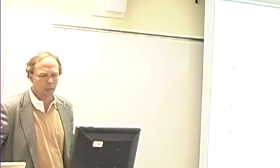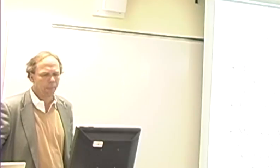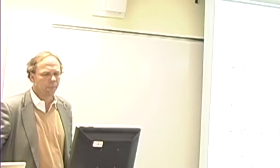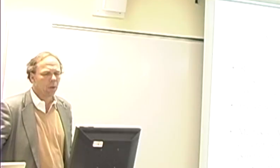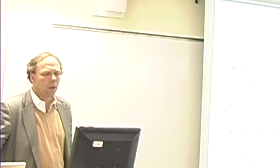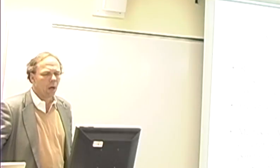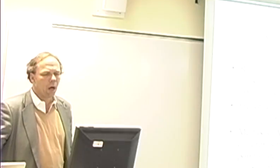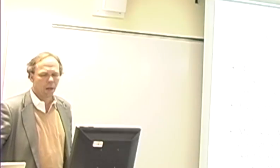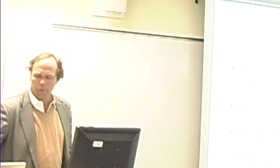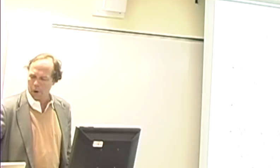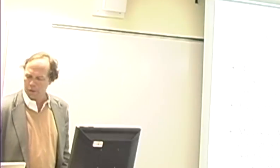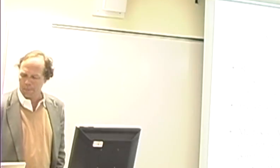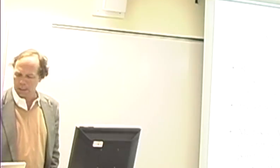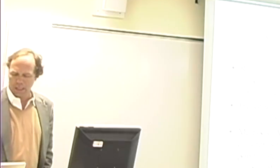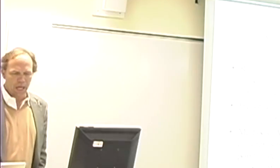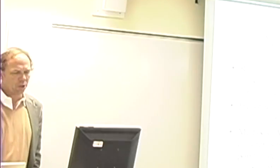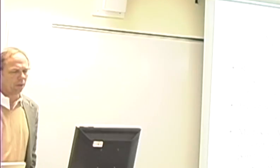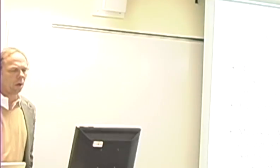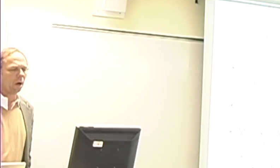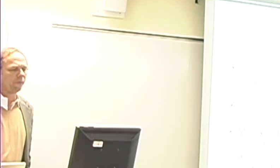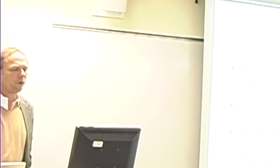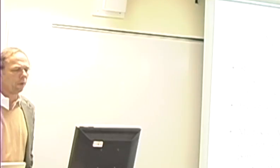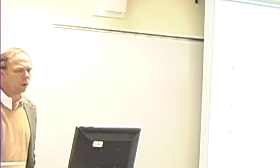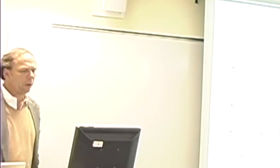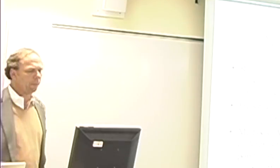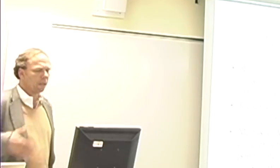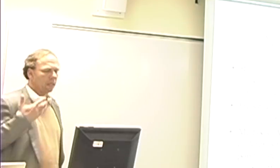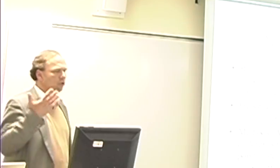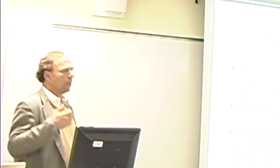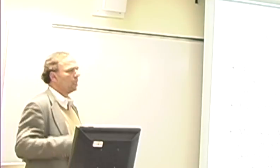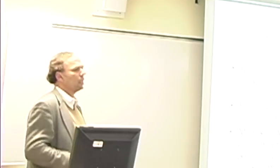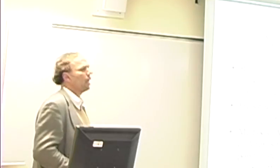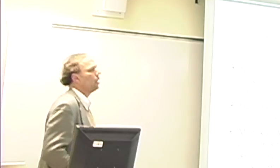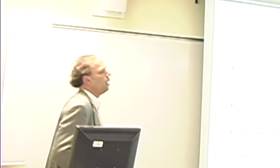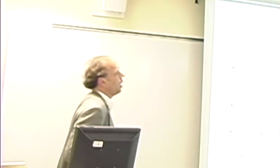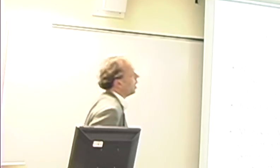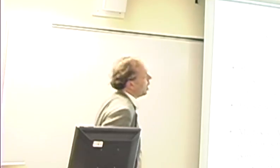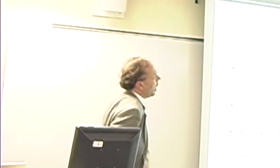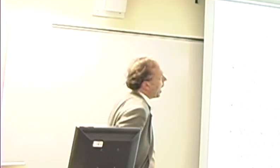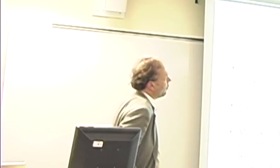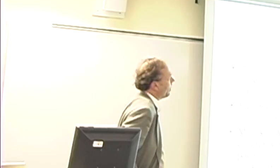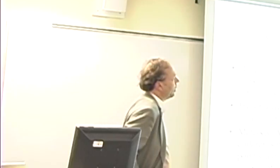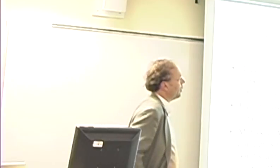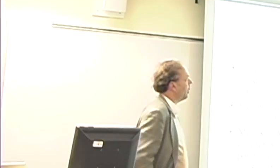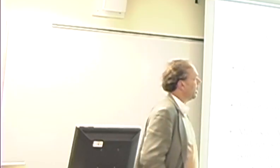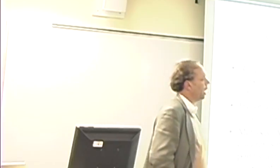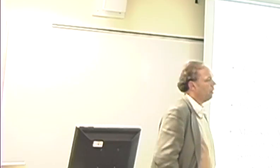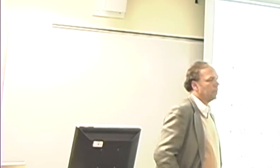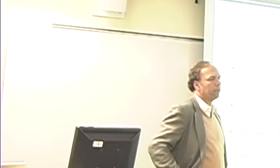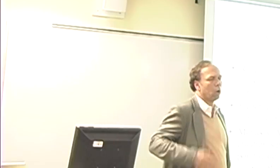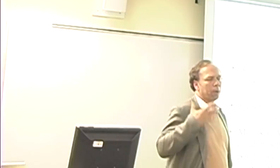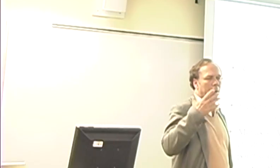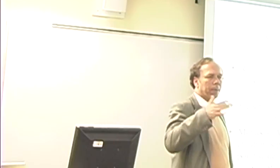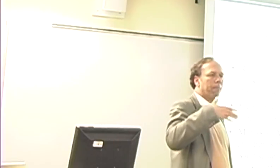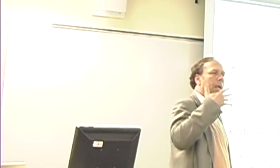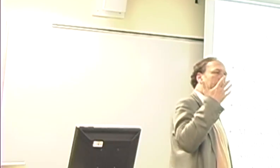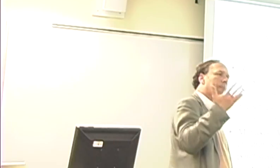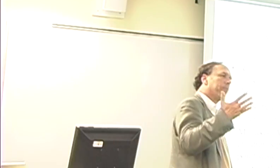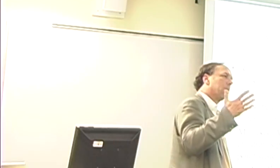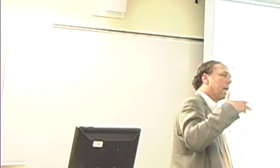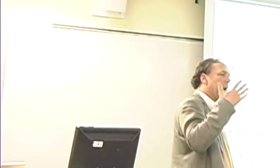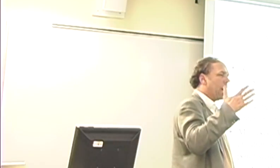sign development. There have also been discussions of verb agreements suggesting that aspects of that verb